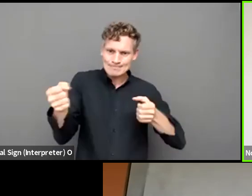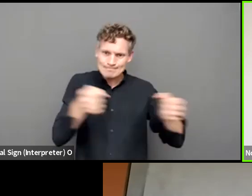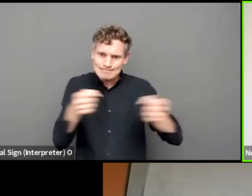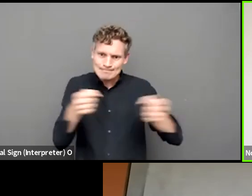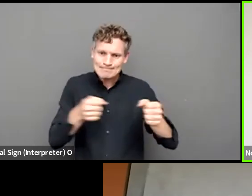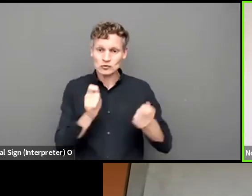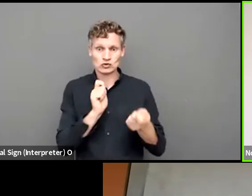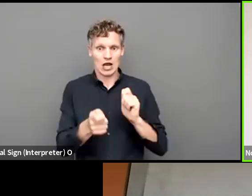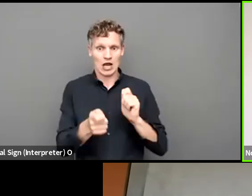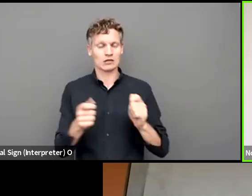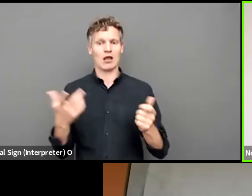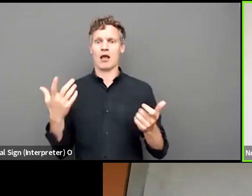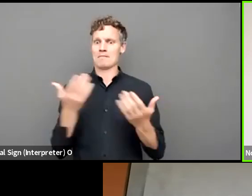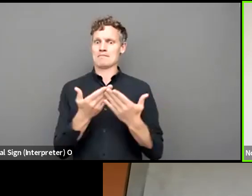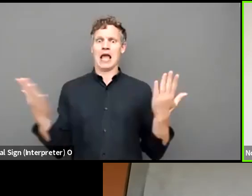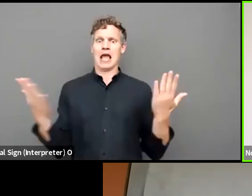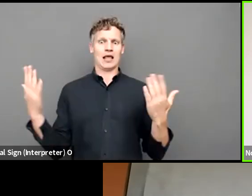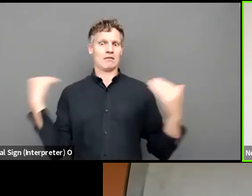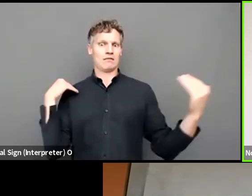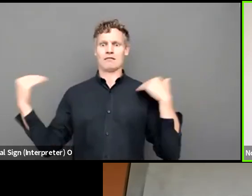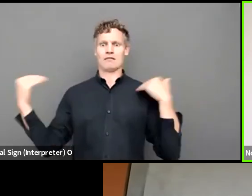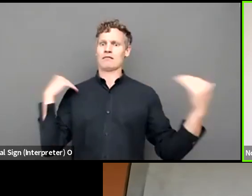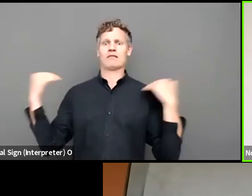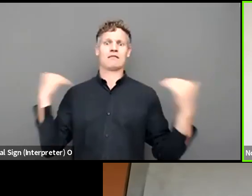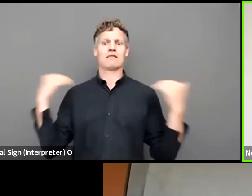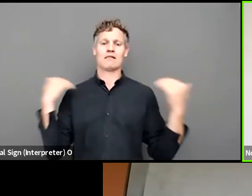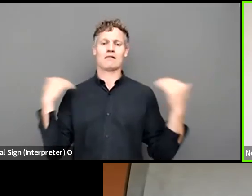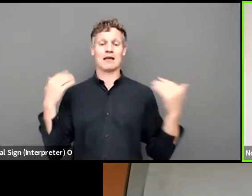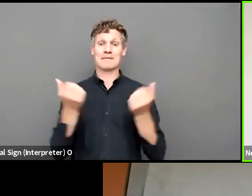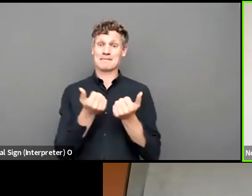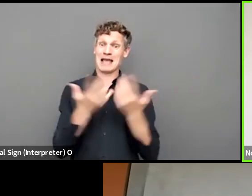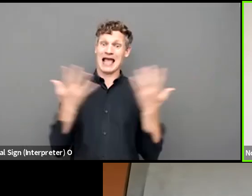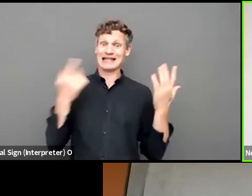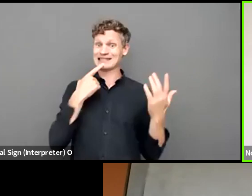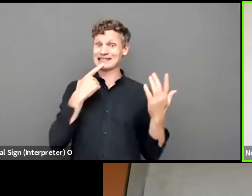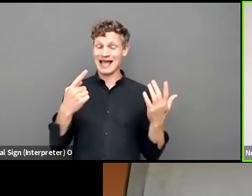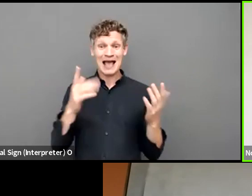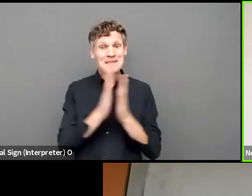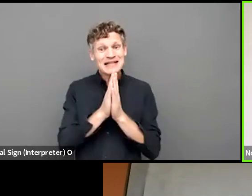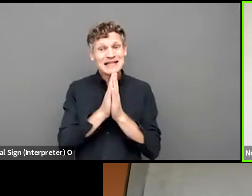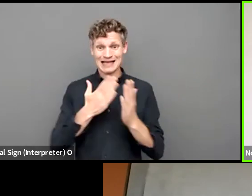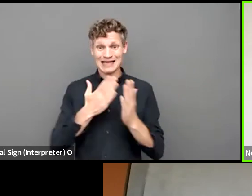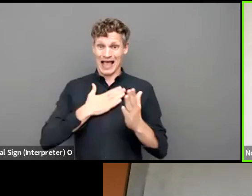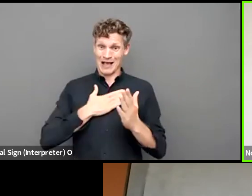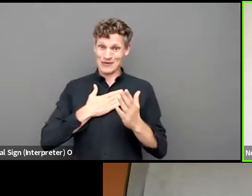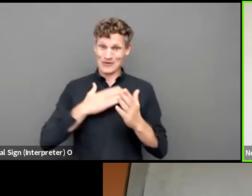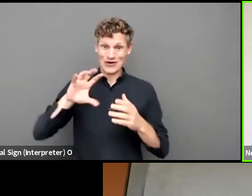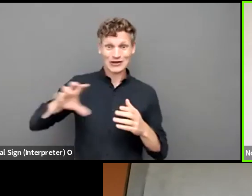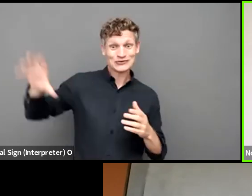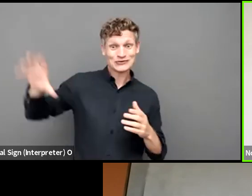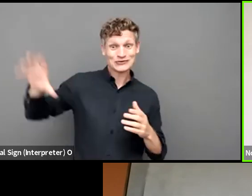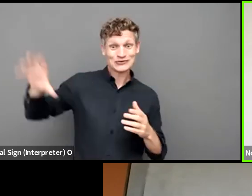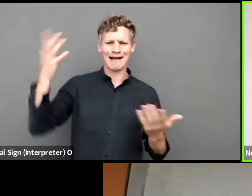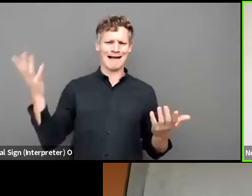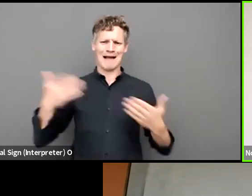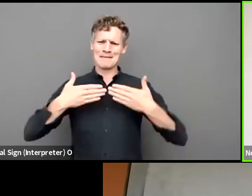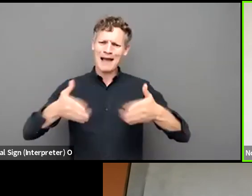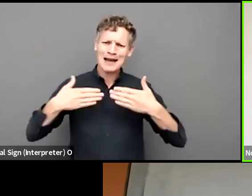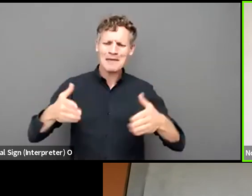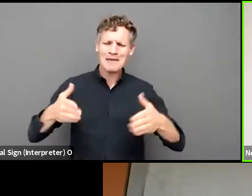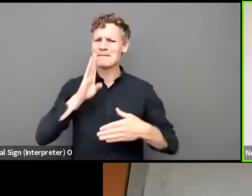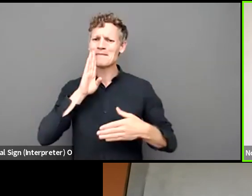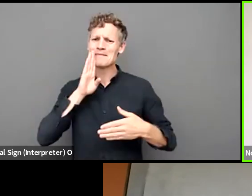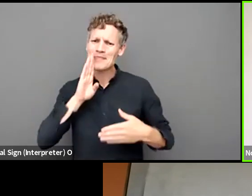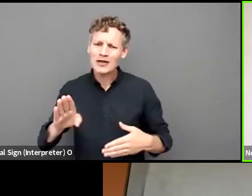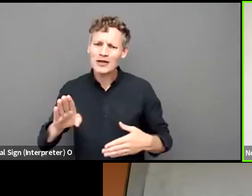right, and center say, please recognize our country. So hello to Panama, Belgium, Namibia, Swaziland, Zambia, and Japan,